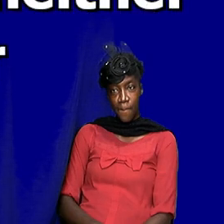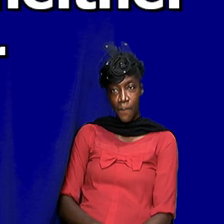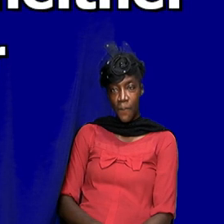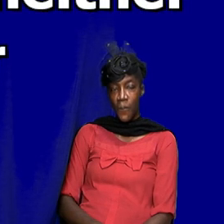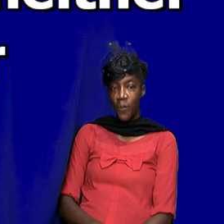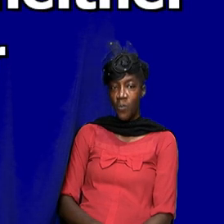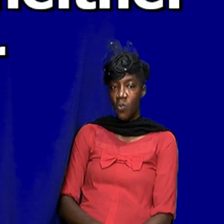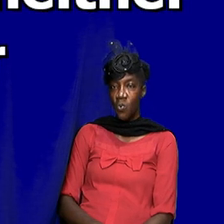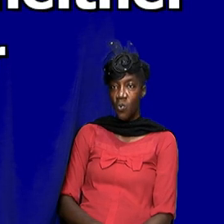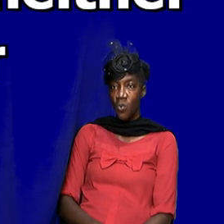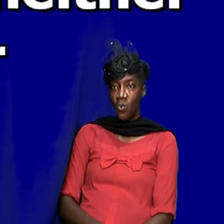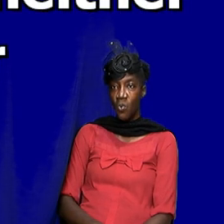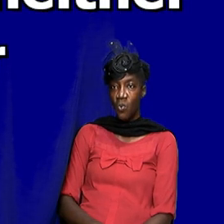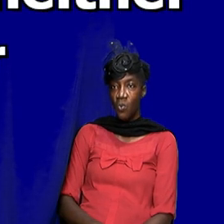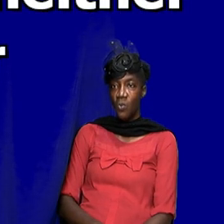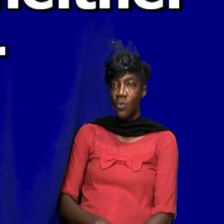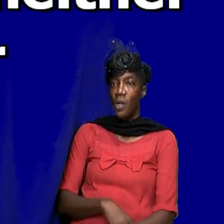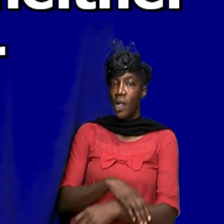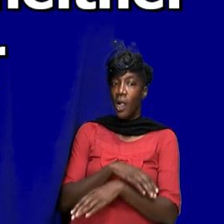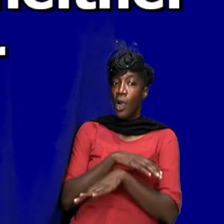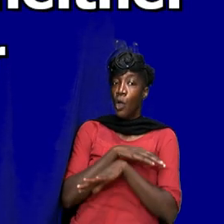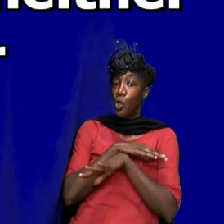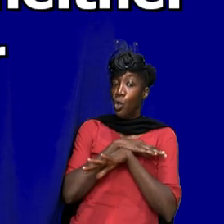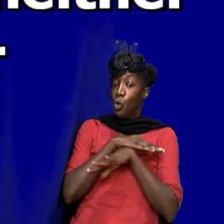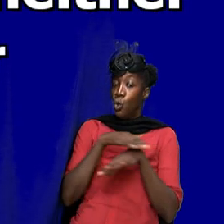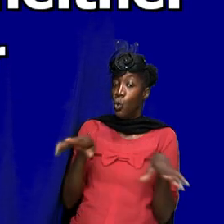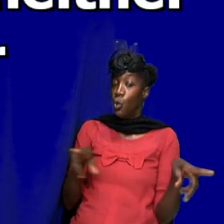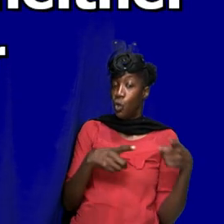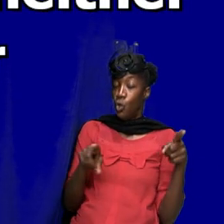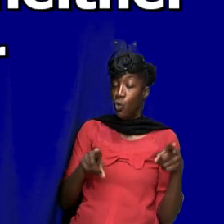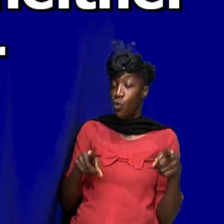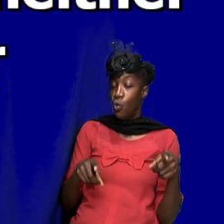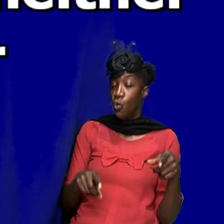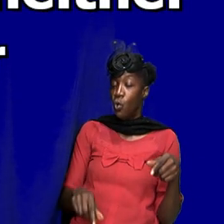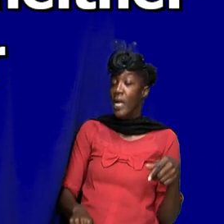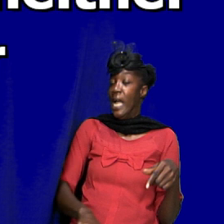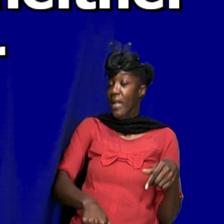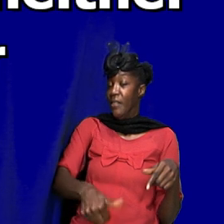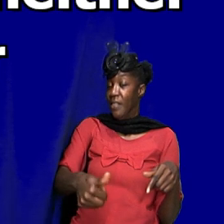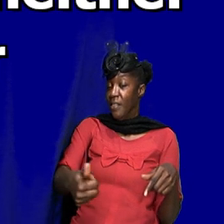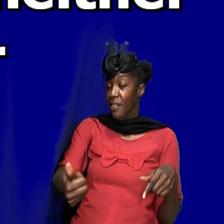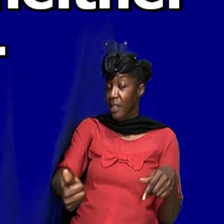you must not do as they do in Egypt.